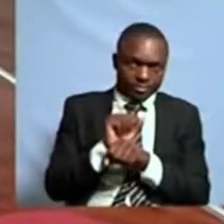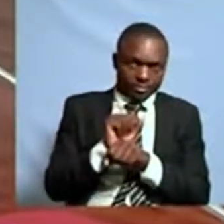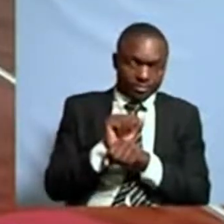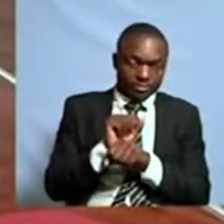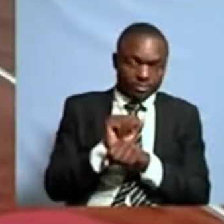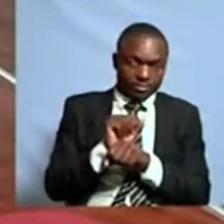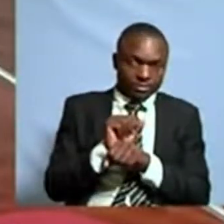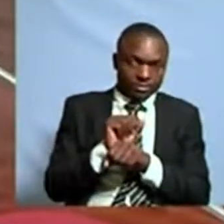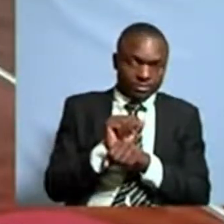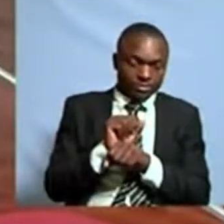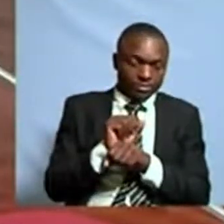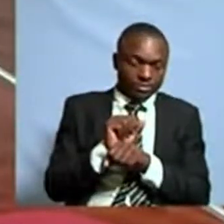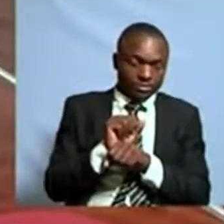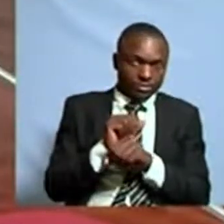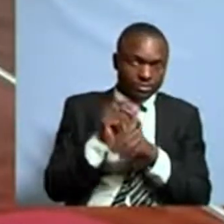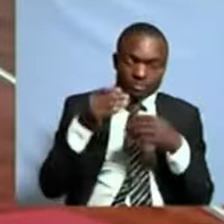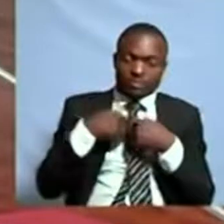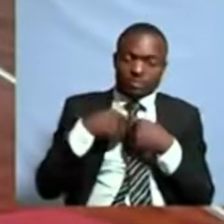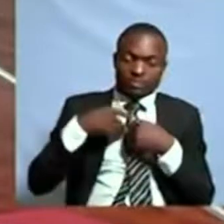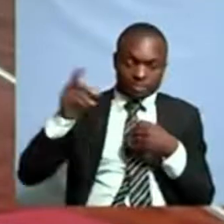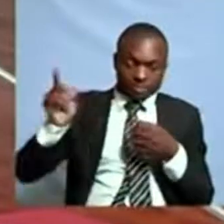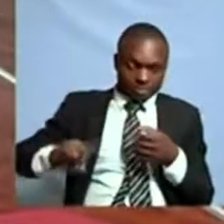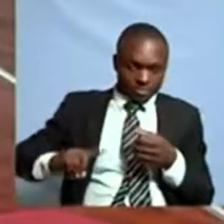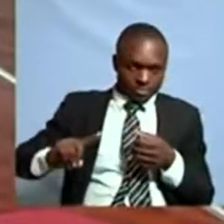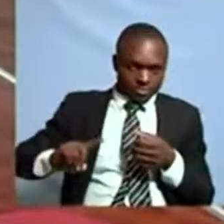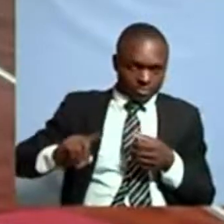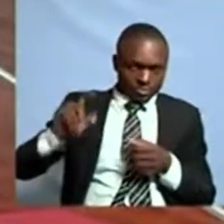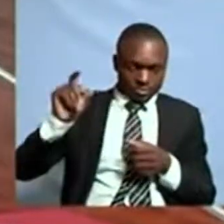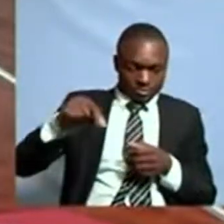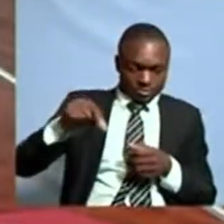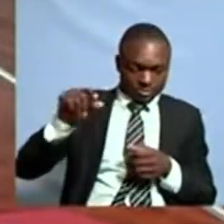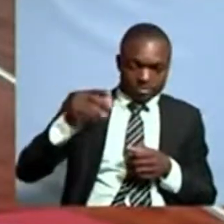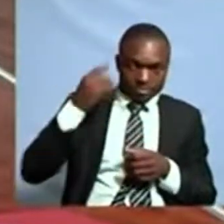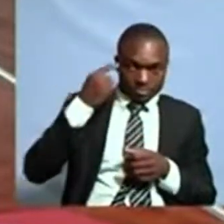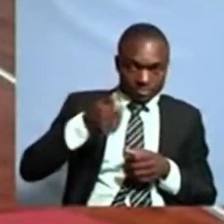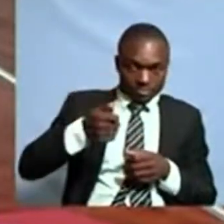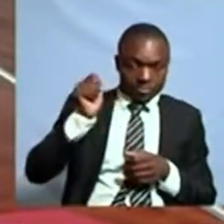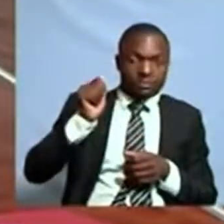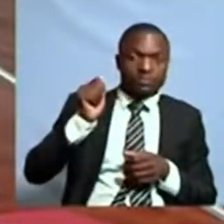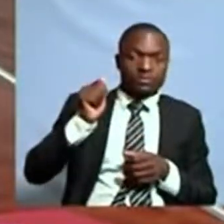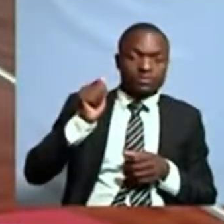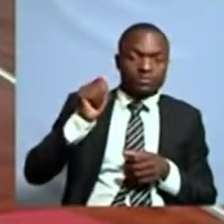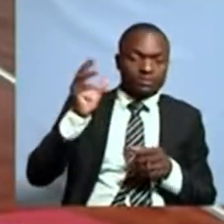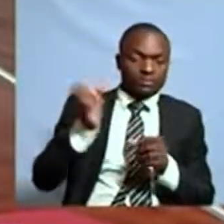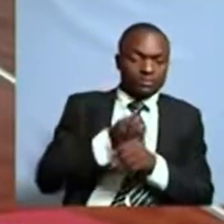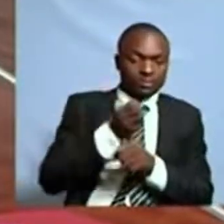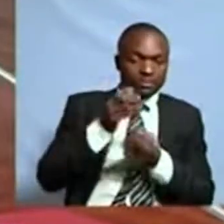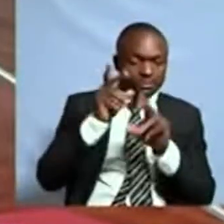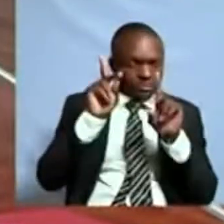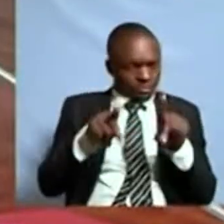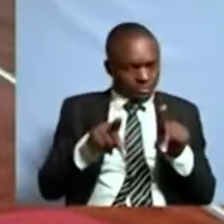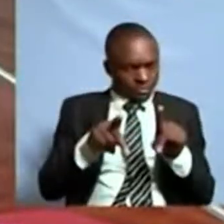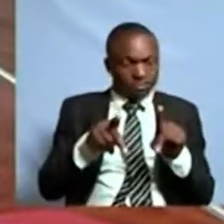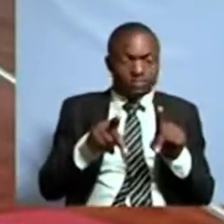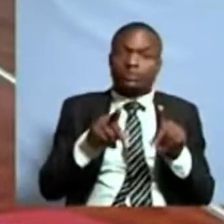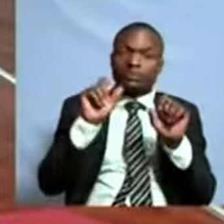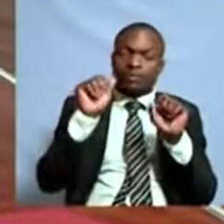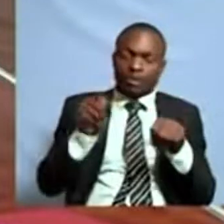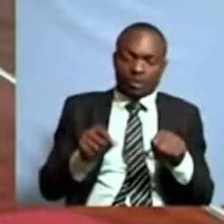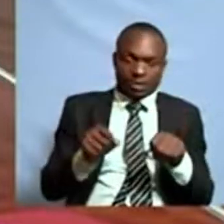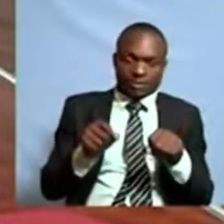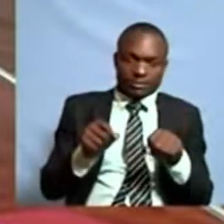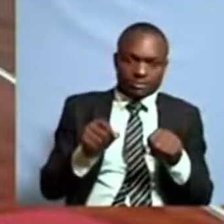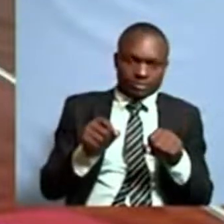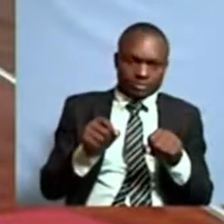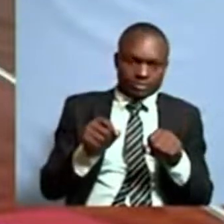starved because of fulfilled the minimum requirements for you to actually be treated as a pensioner and be on a pension